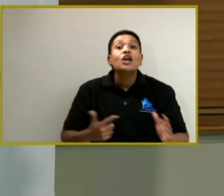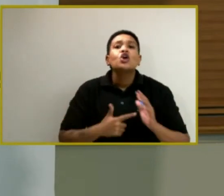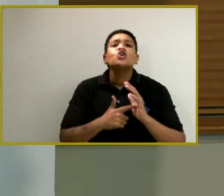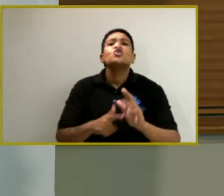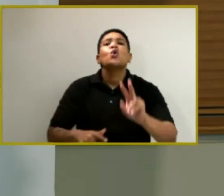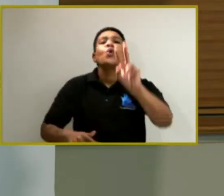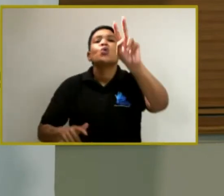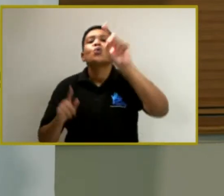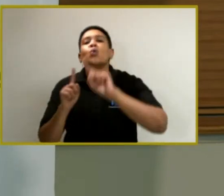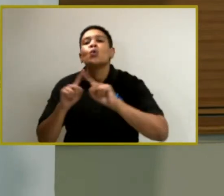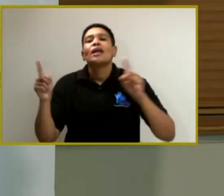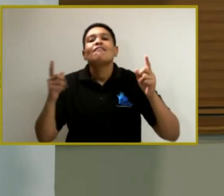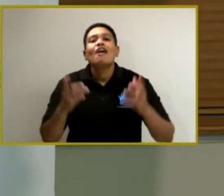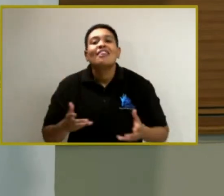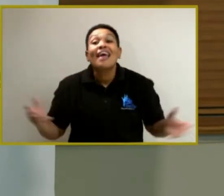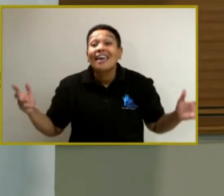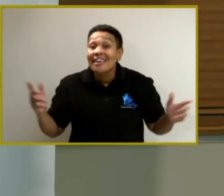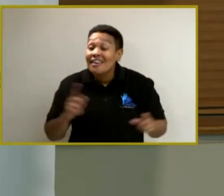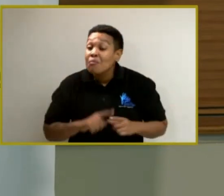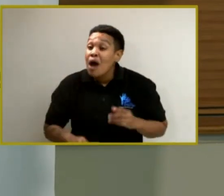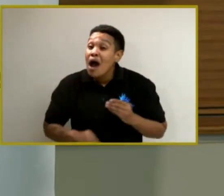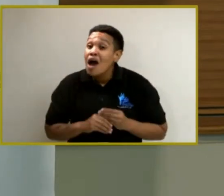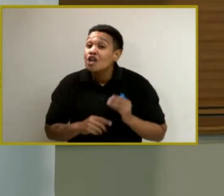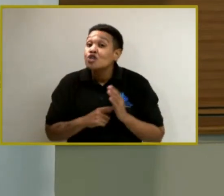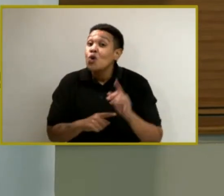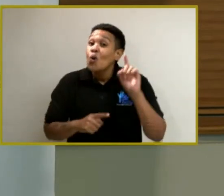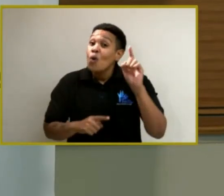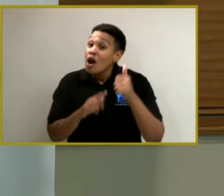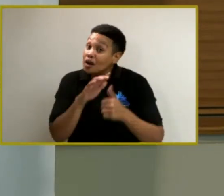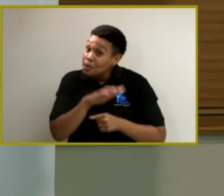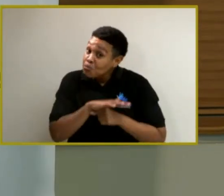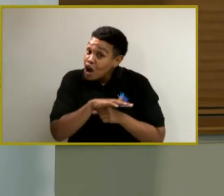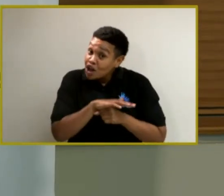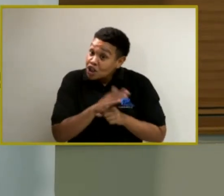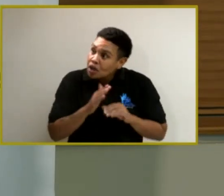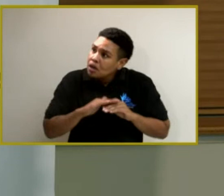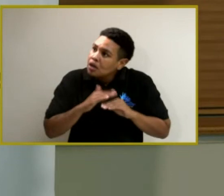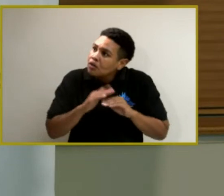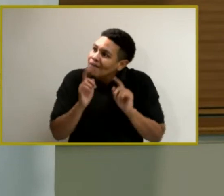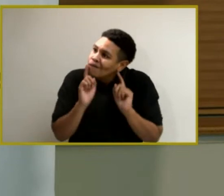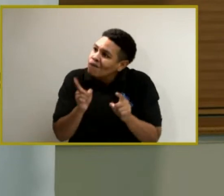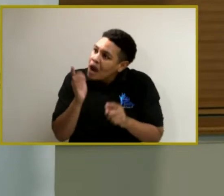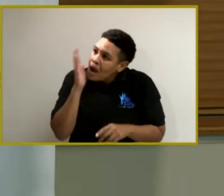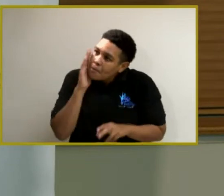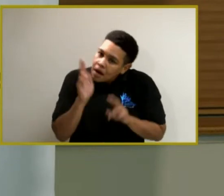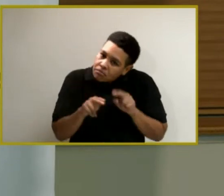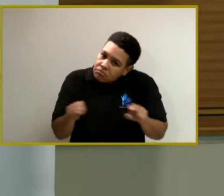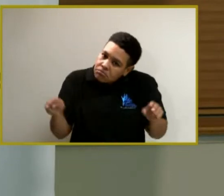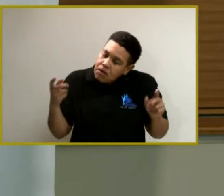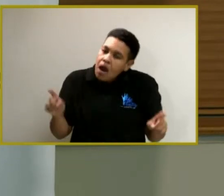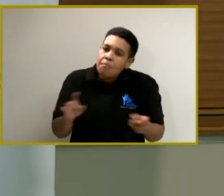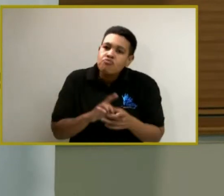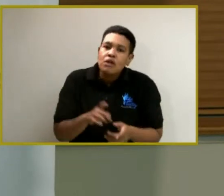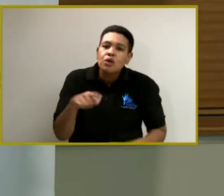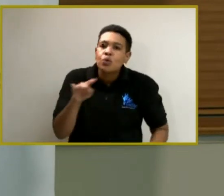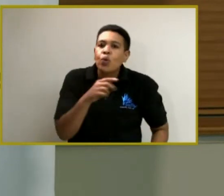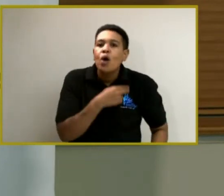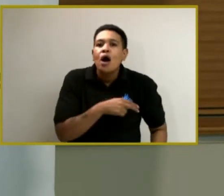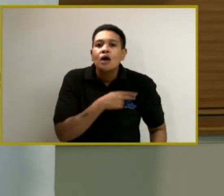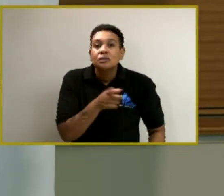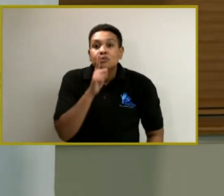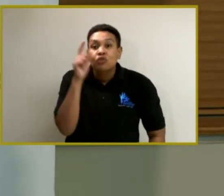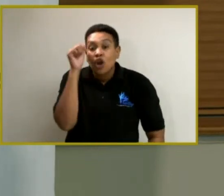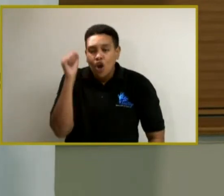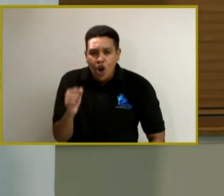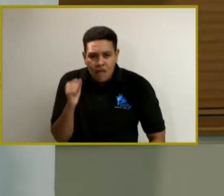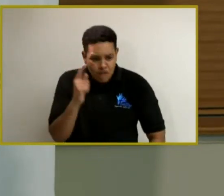two different things, but it shows, one, the pressure, increase in pressure on bed occupancy in terms of those hospitalized, confirmed,